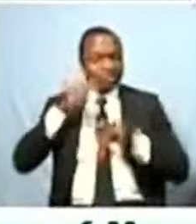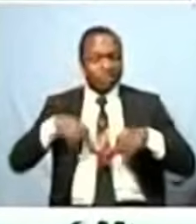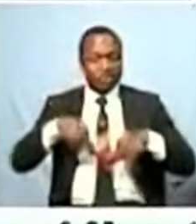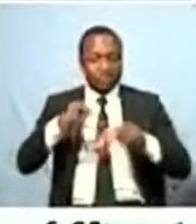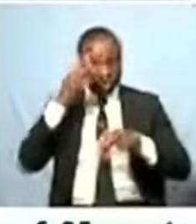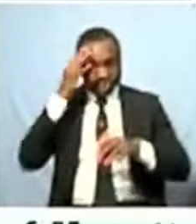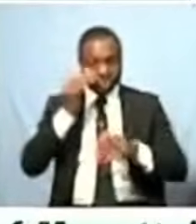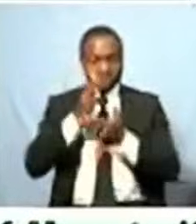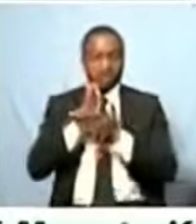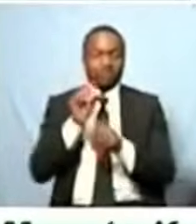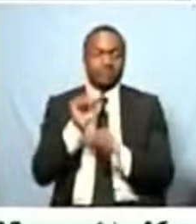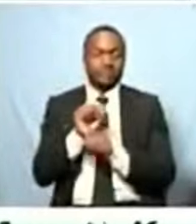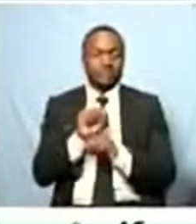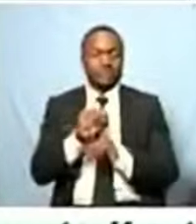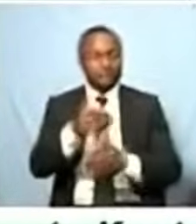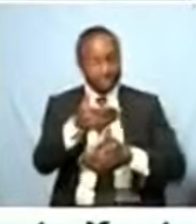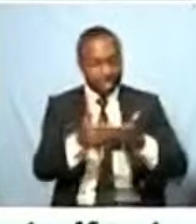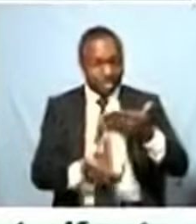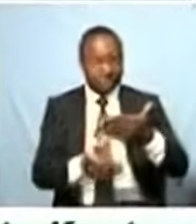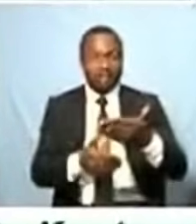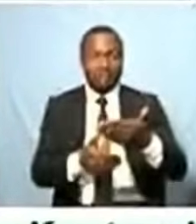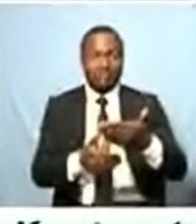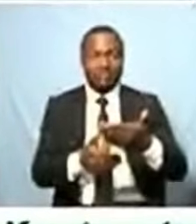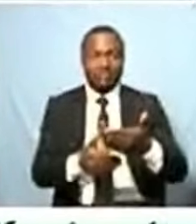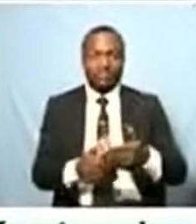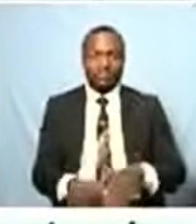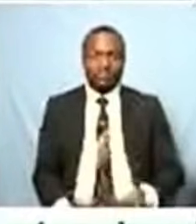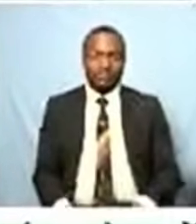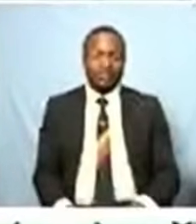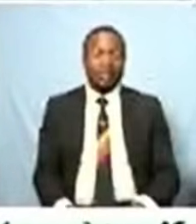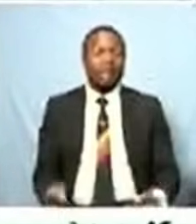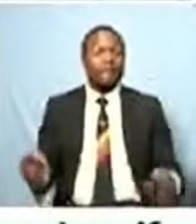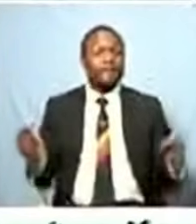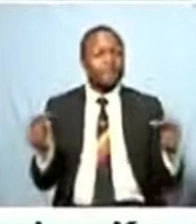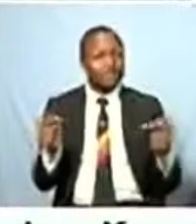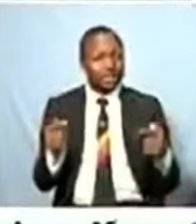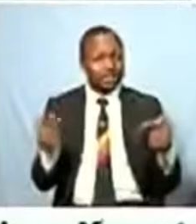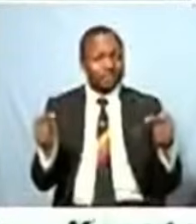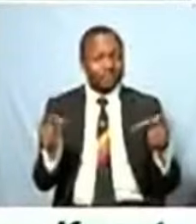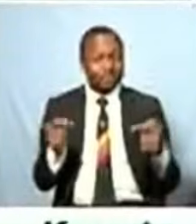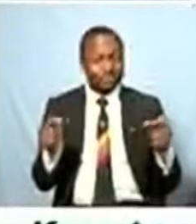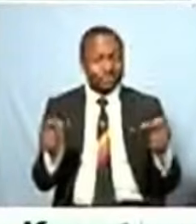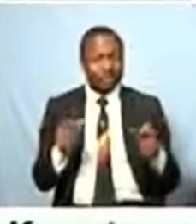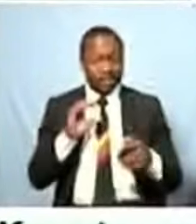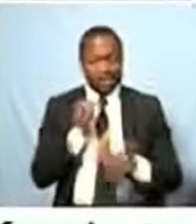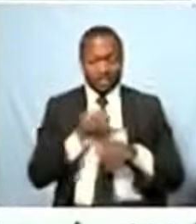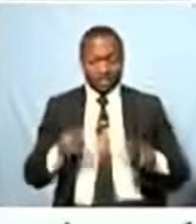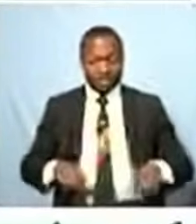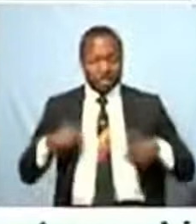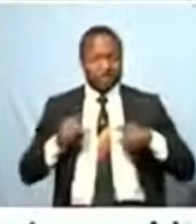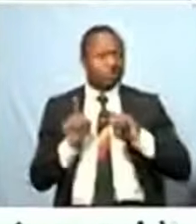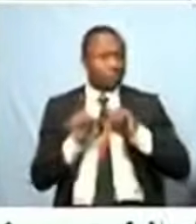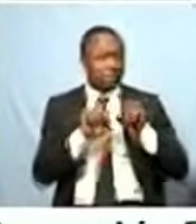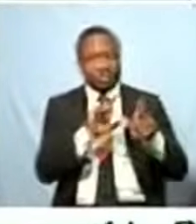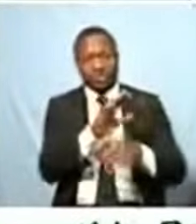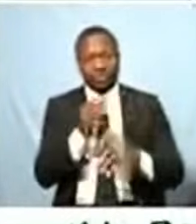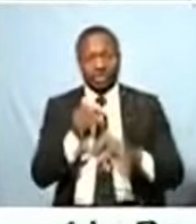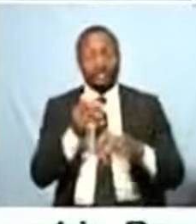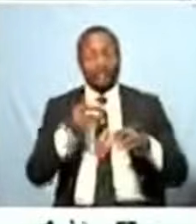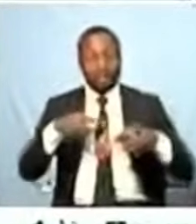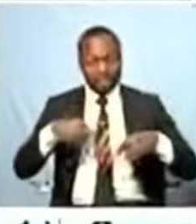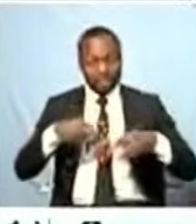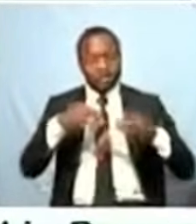works. These remain a pain in our lives, even as we go back to the